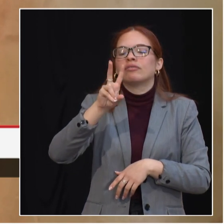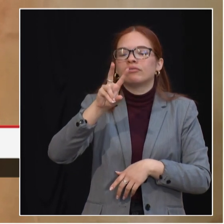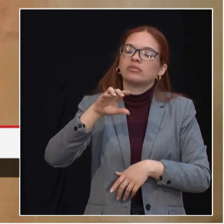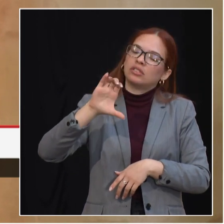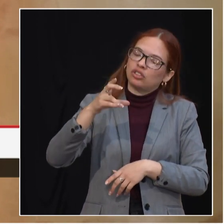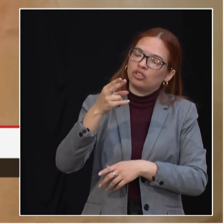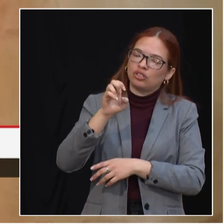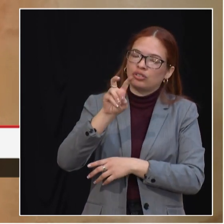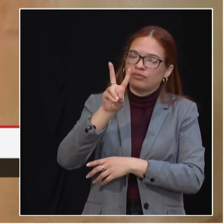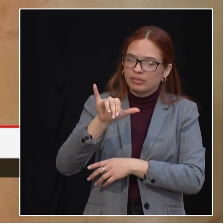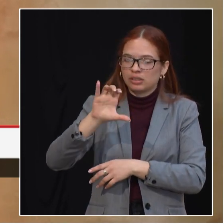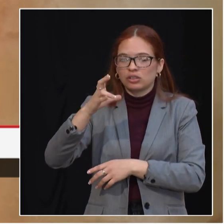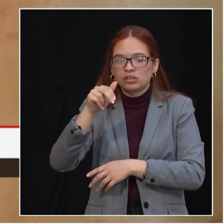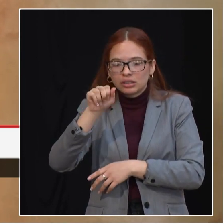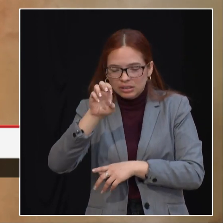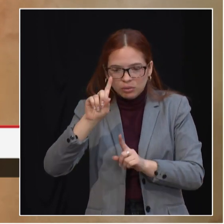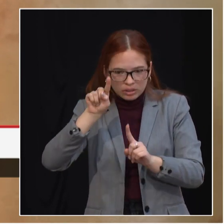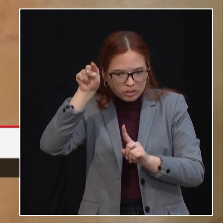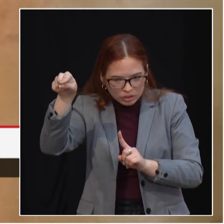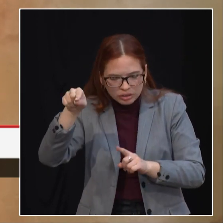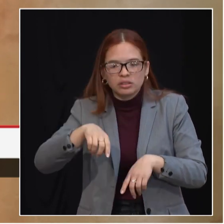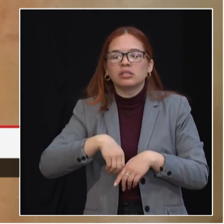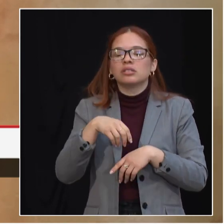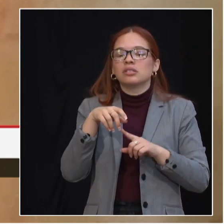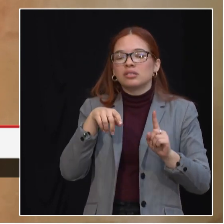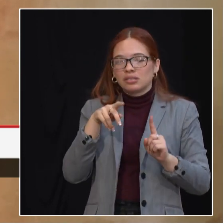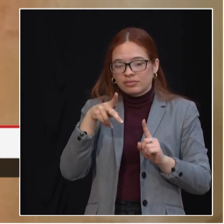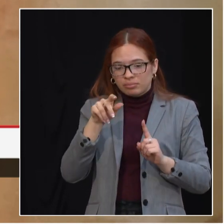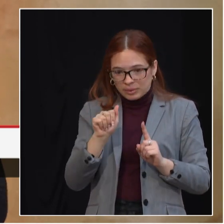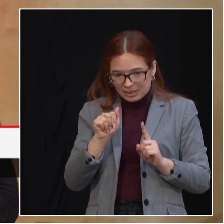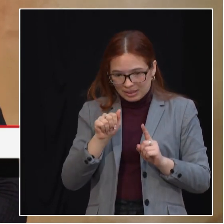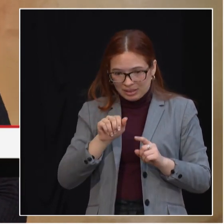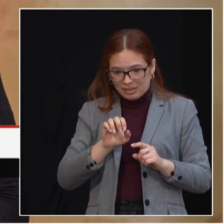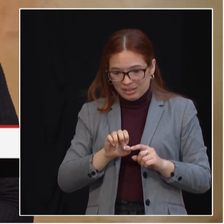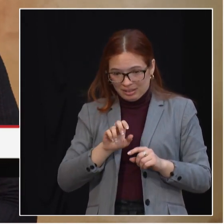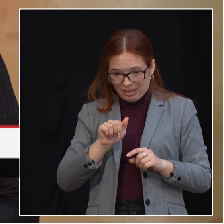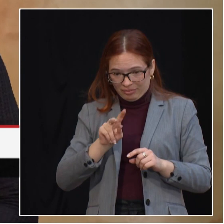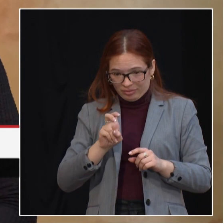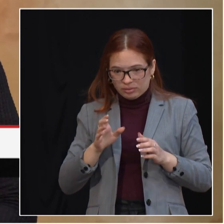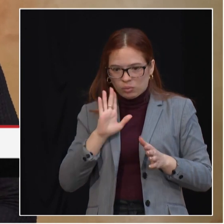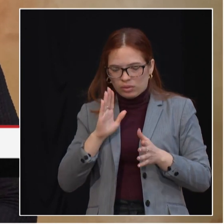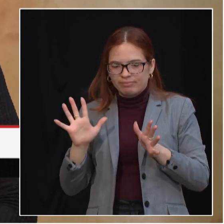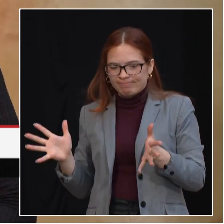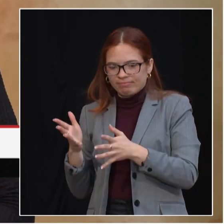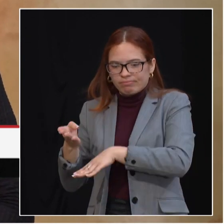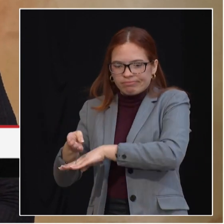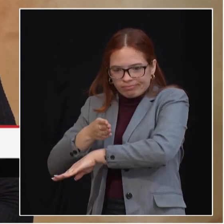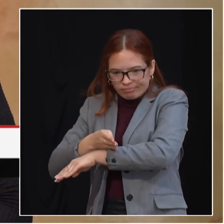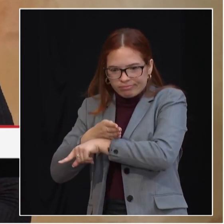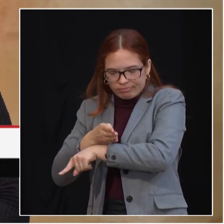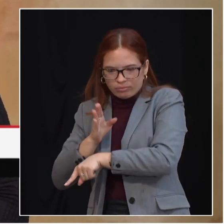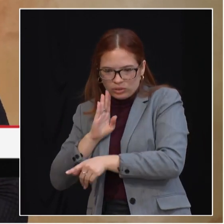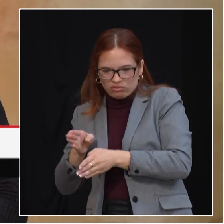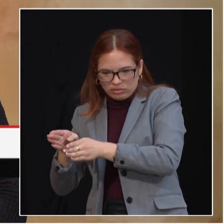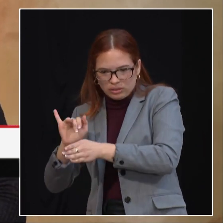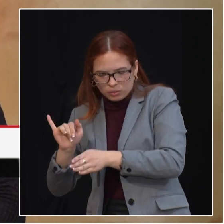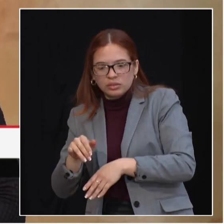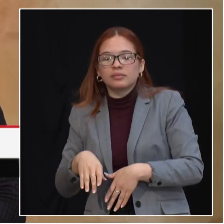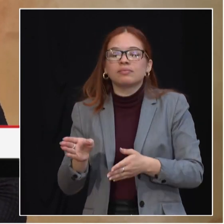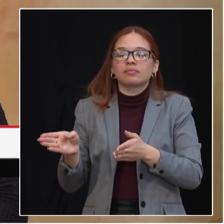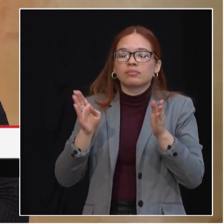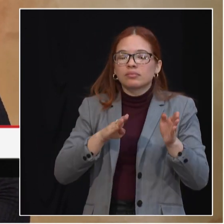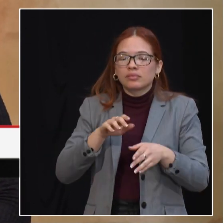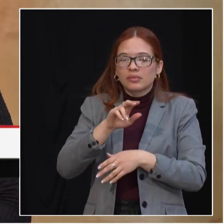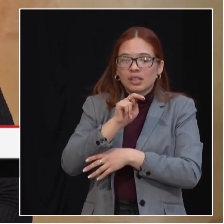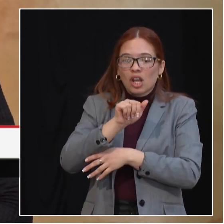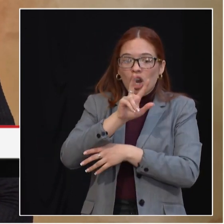Avenue Southeast. It'll also yield 1,300 new housing units in Navy Yard East and